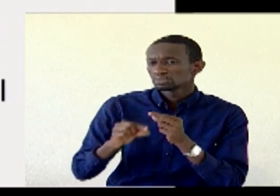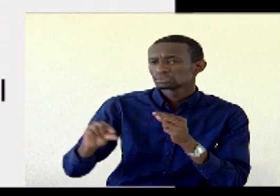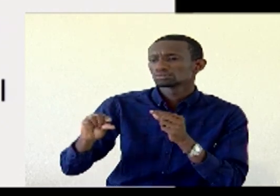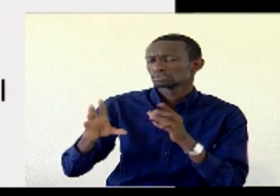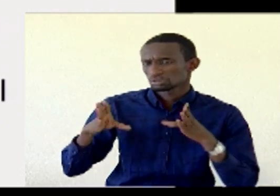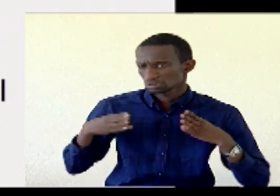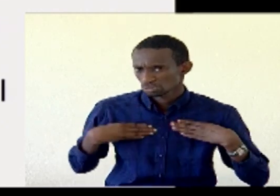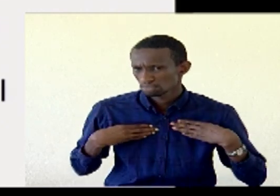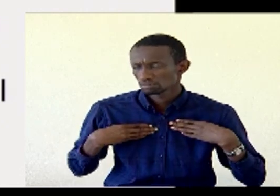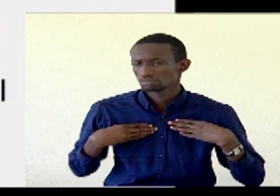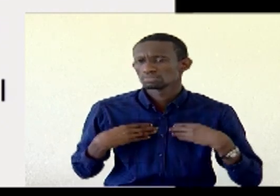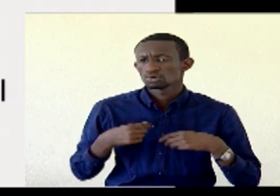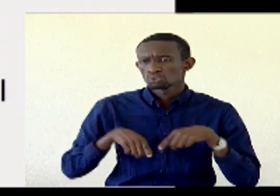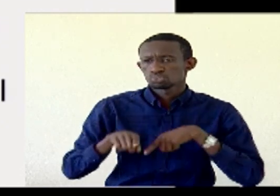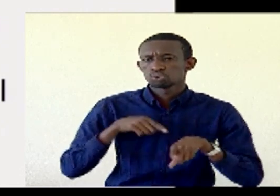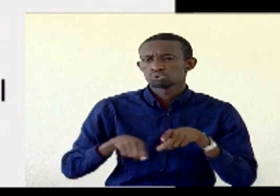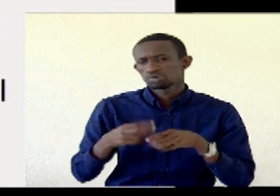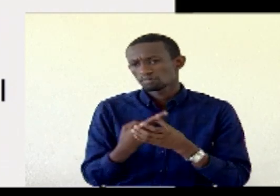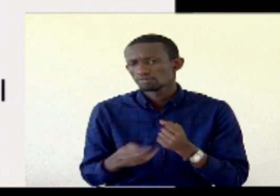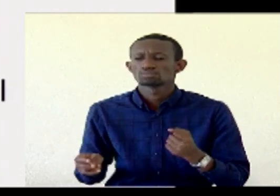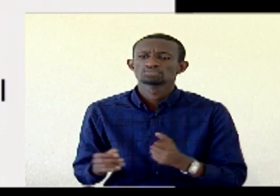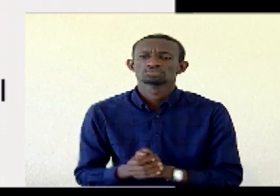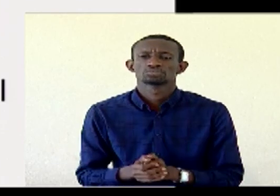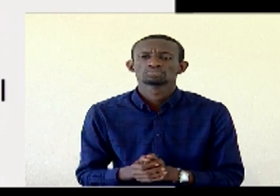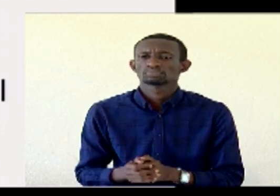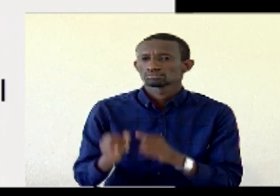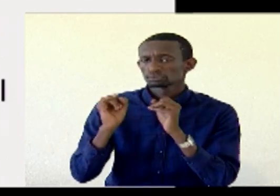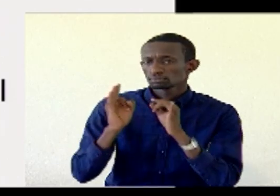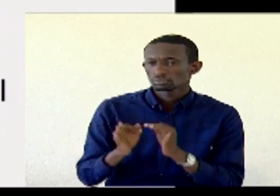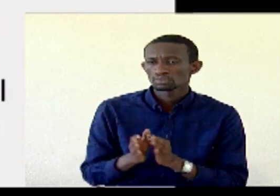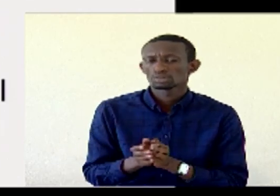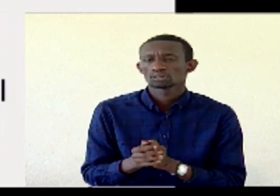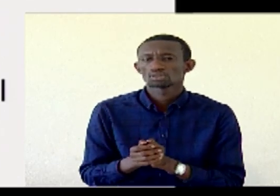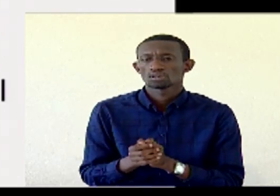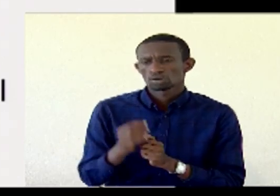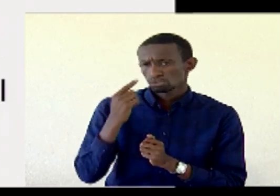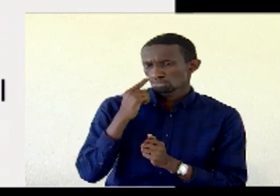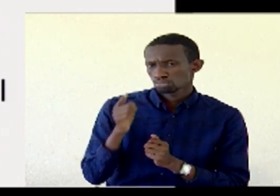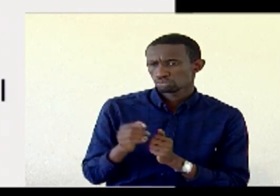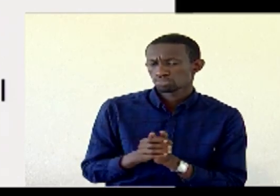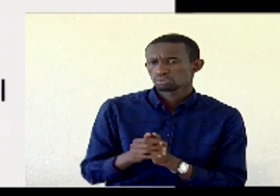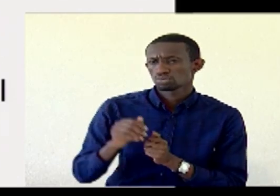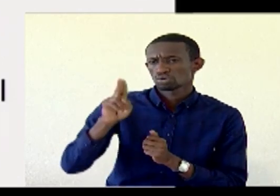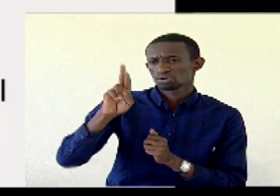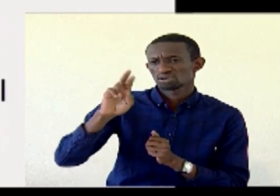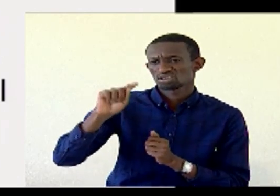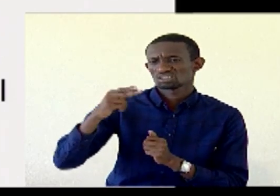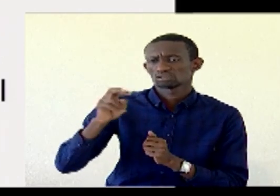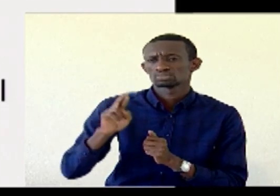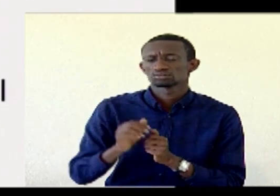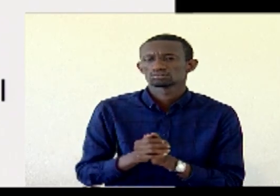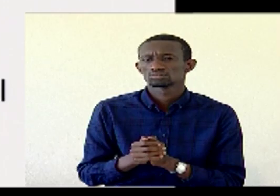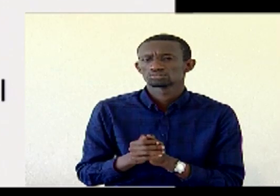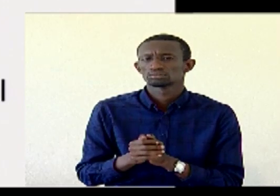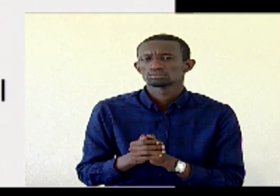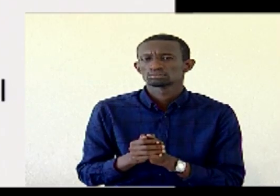pass outside of the body. And once the brain signals that there is excess urine in the urinary bladder, it